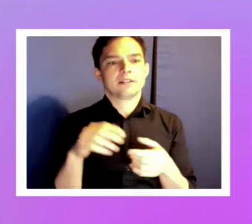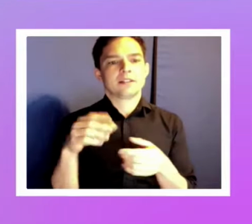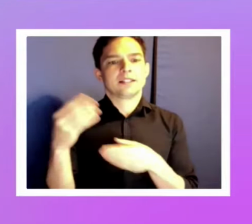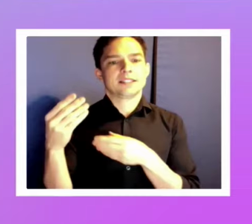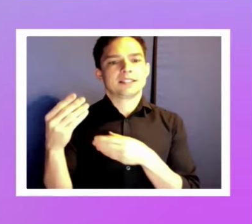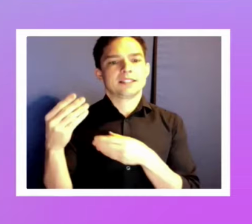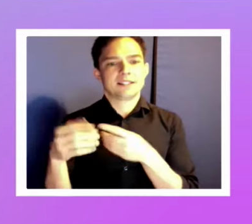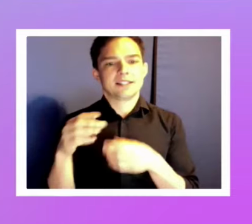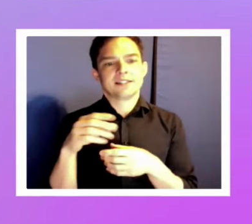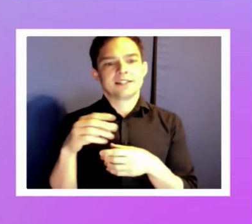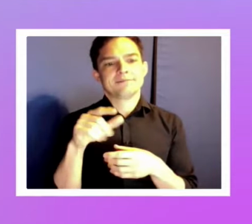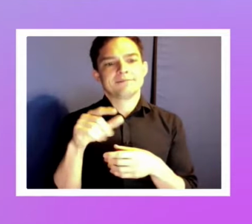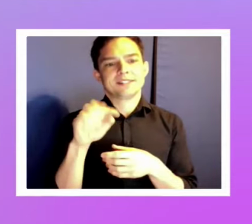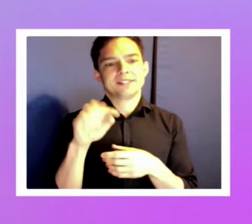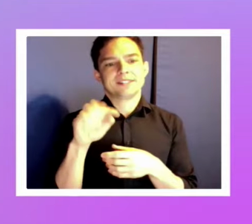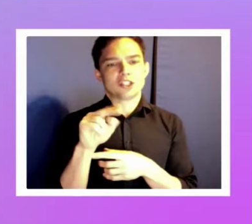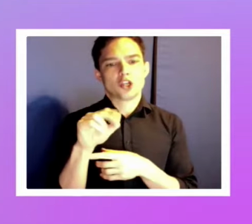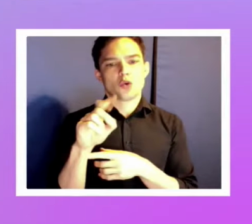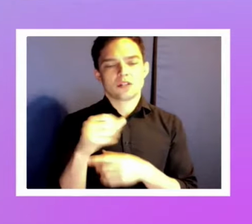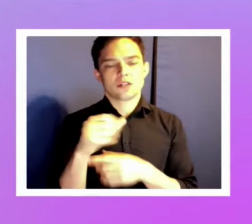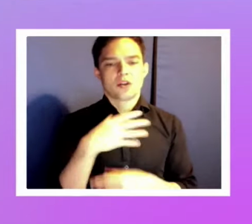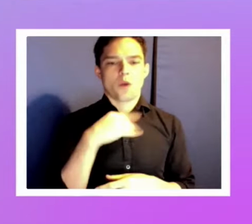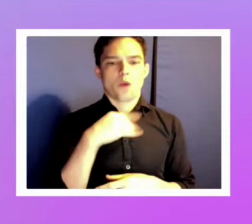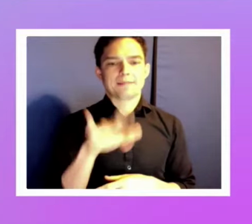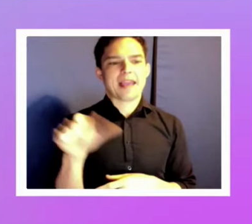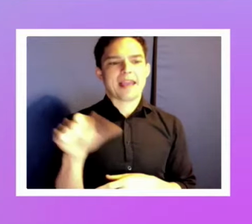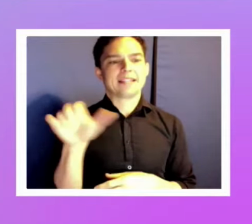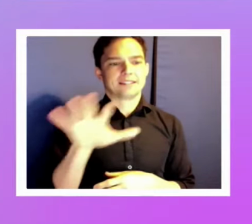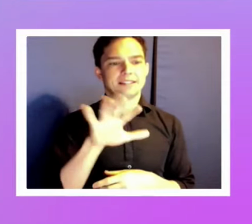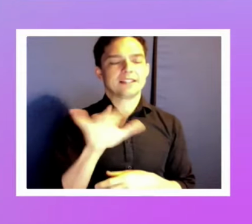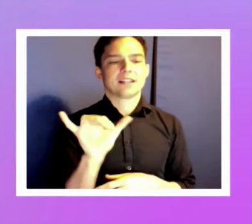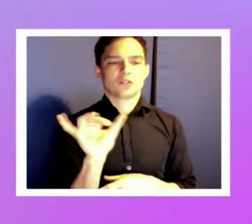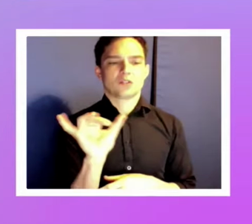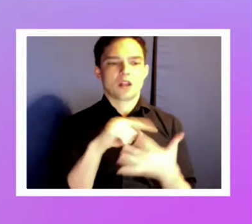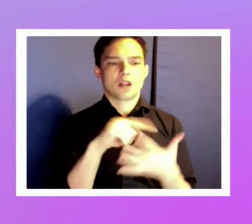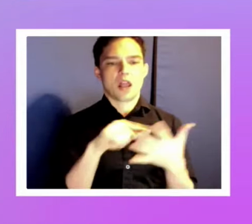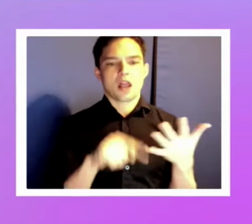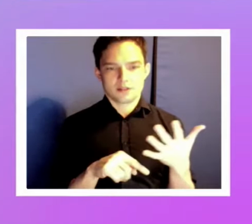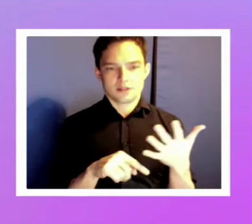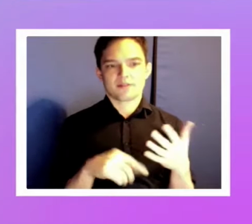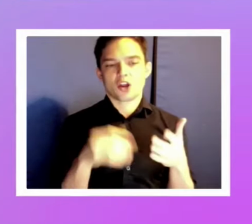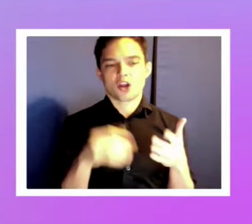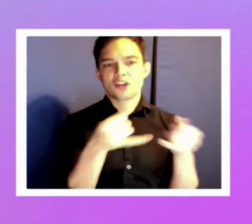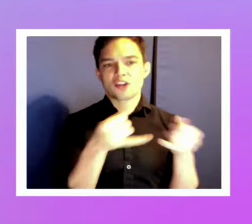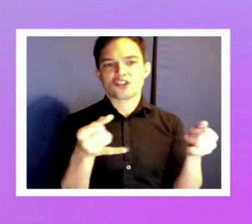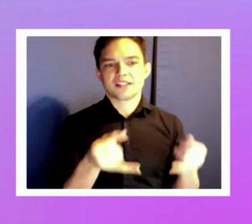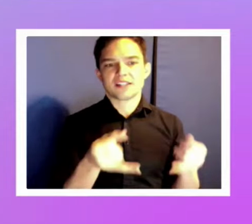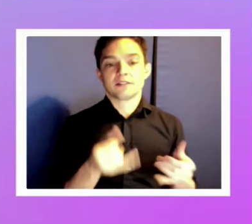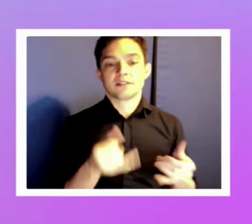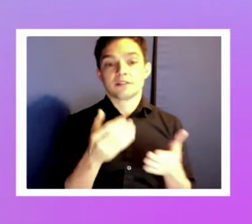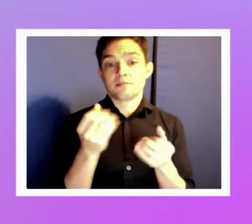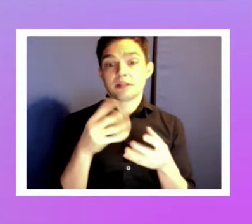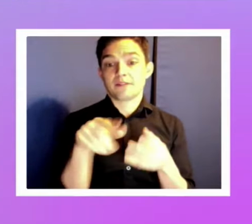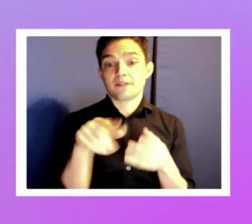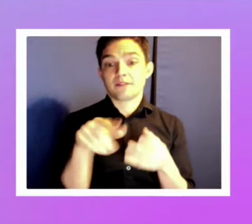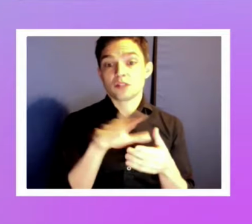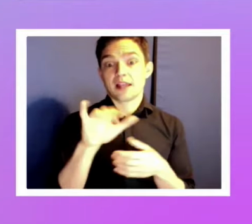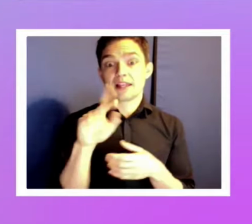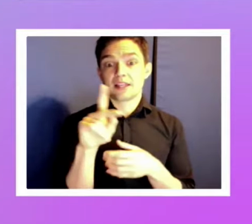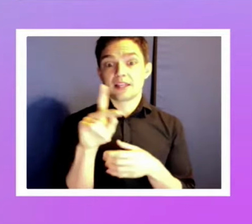space. For many of these definitions, there's actually the link goes directly to